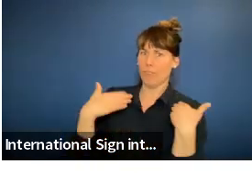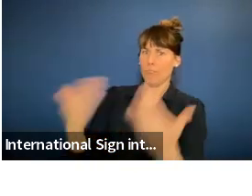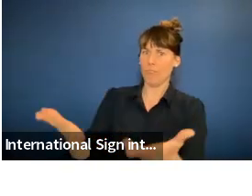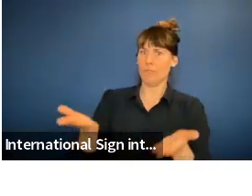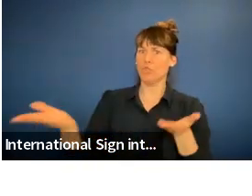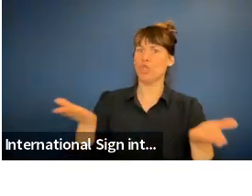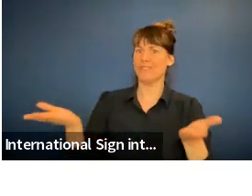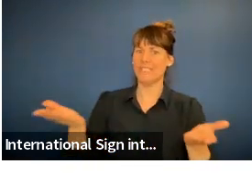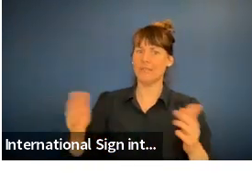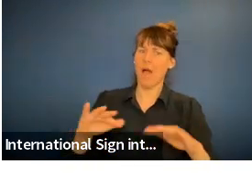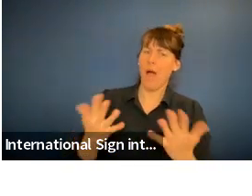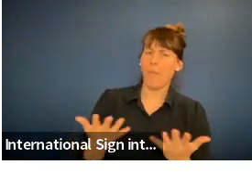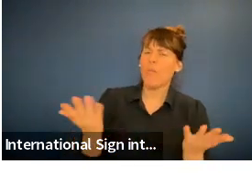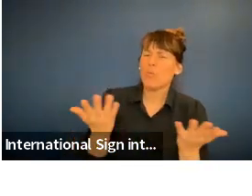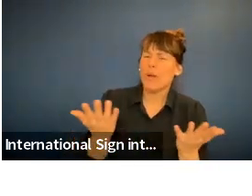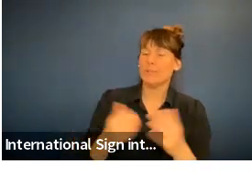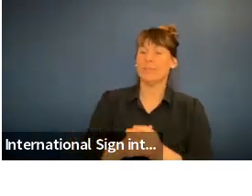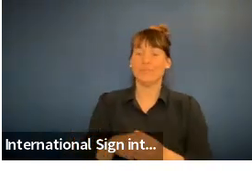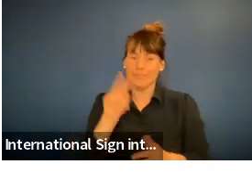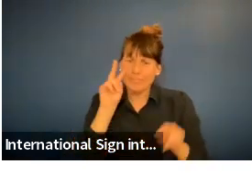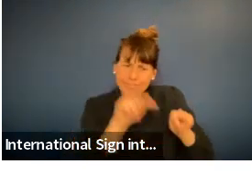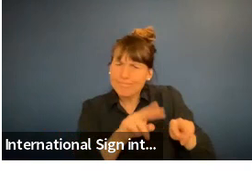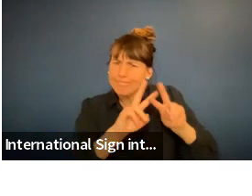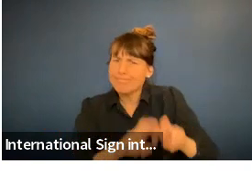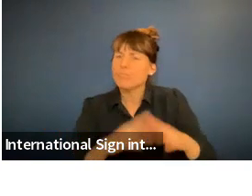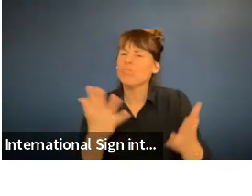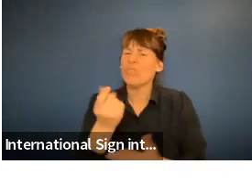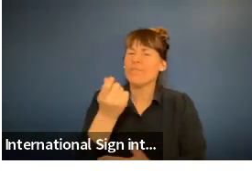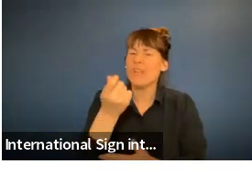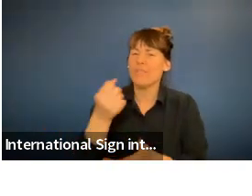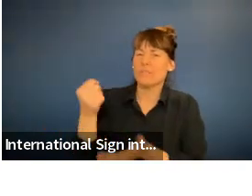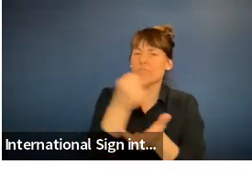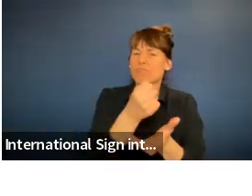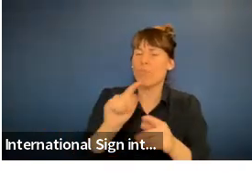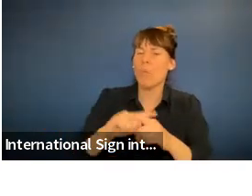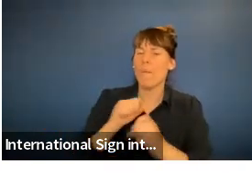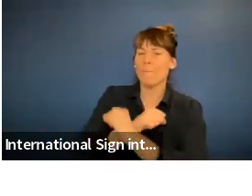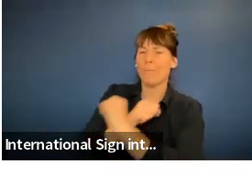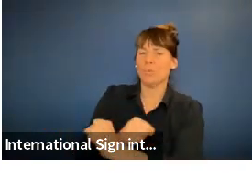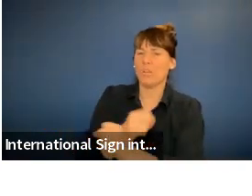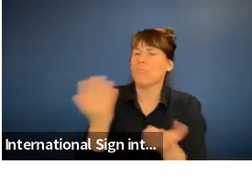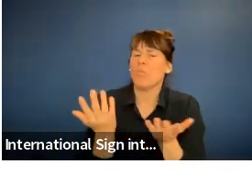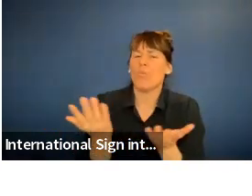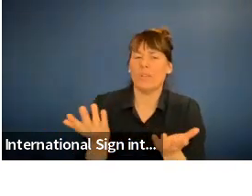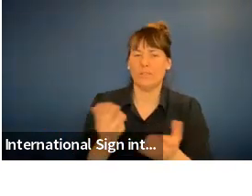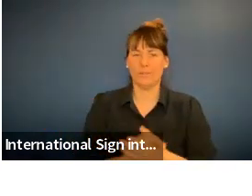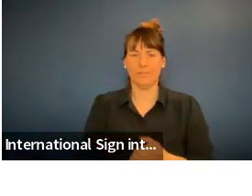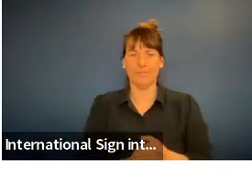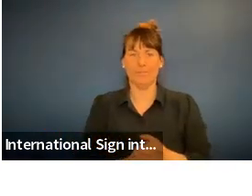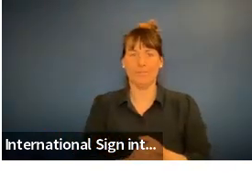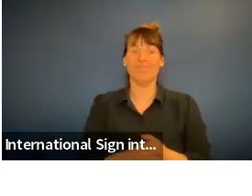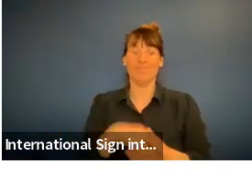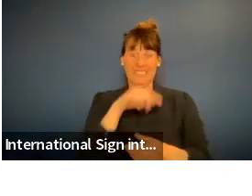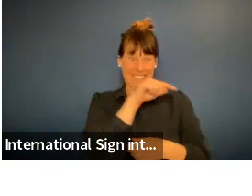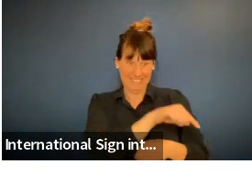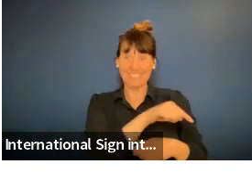There is some promising evidence here. So for example, in Turkey, the implementation of a universal health insurance program was